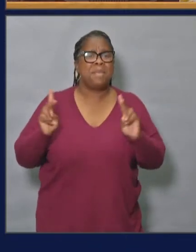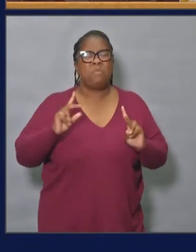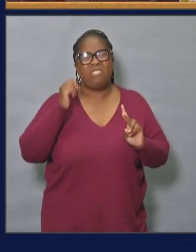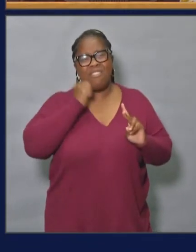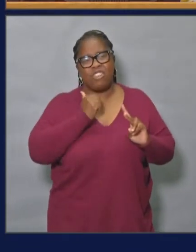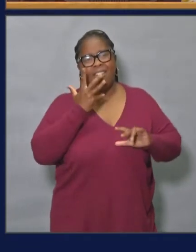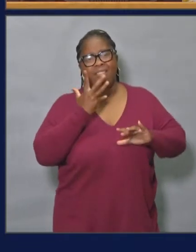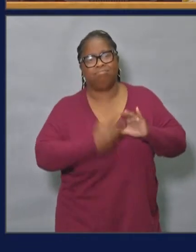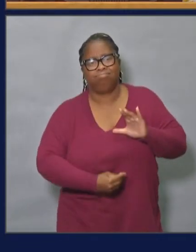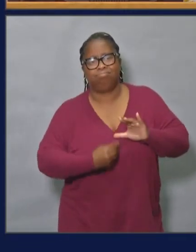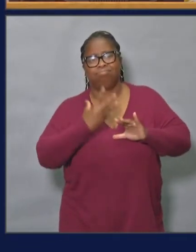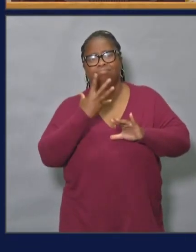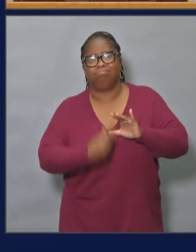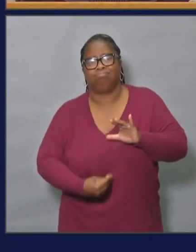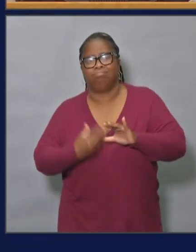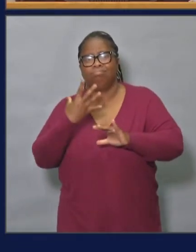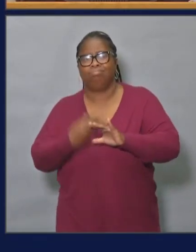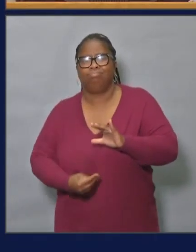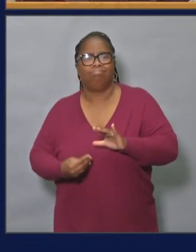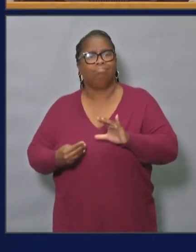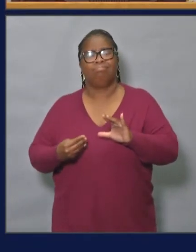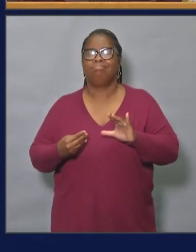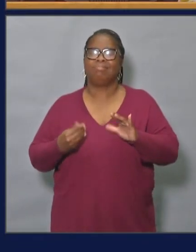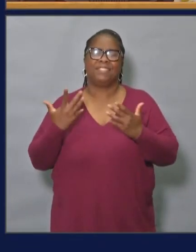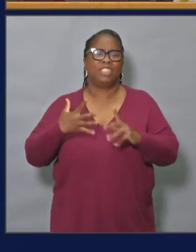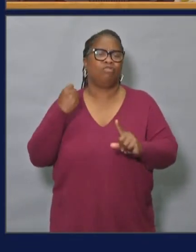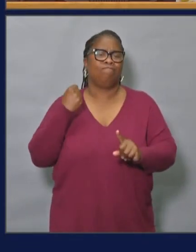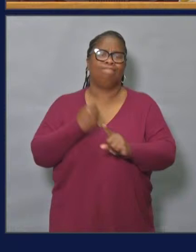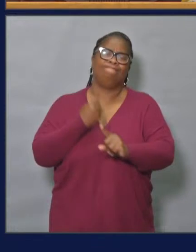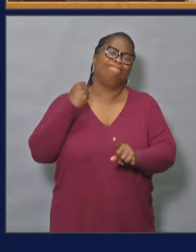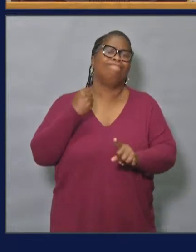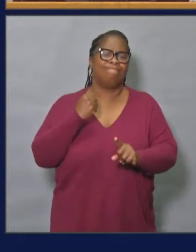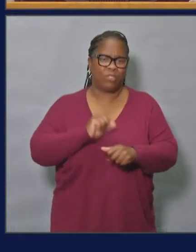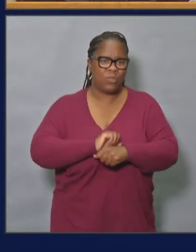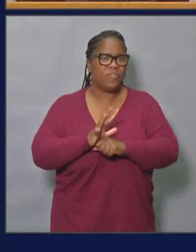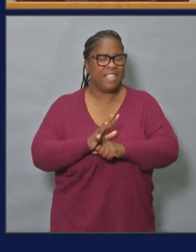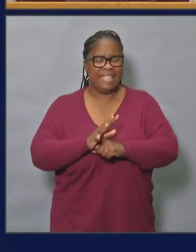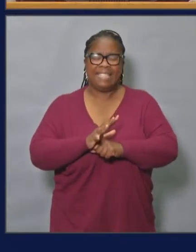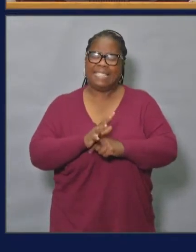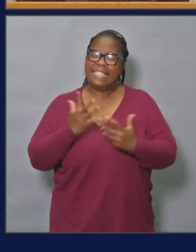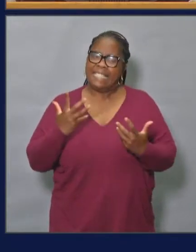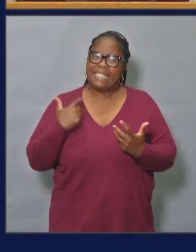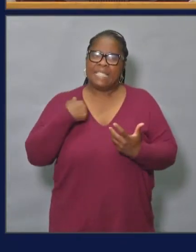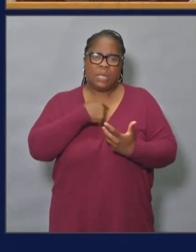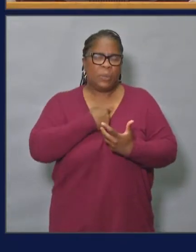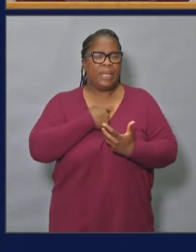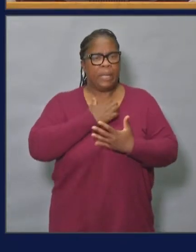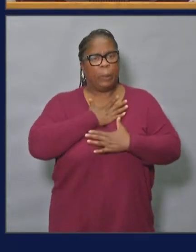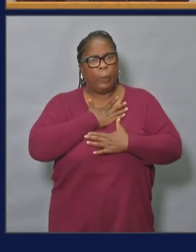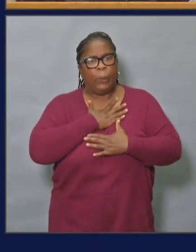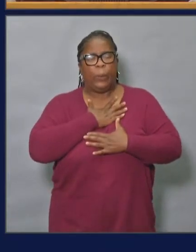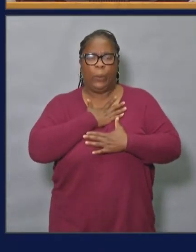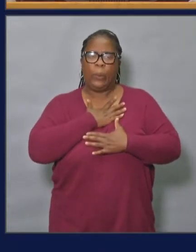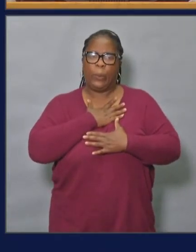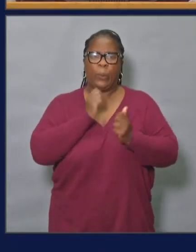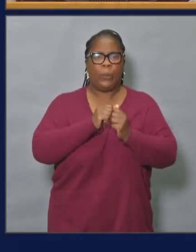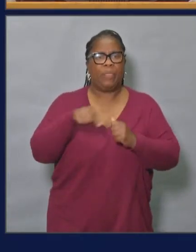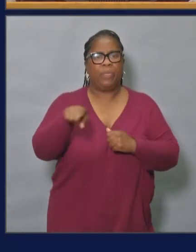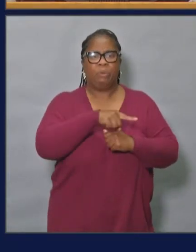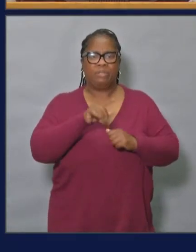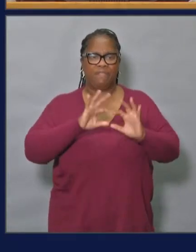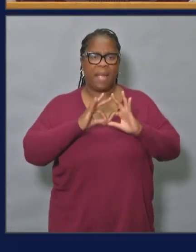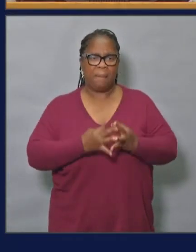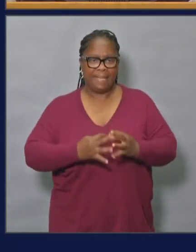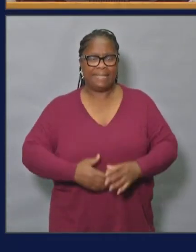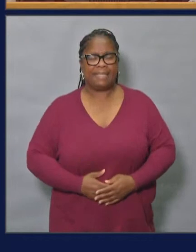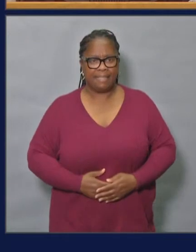And once again, our hearts go out to the families experiencing these losses. I do want to share with you also that we